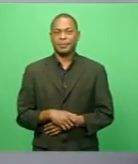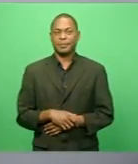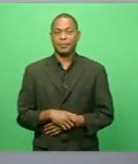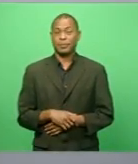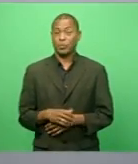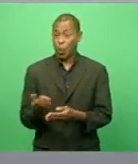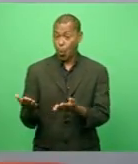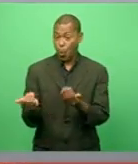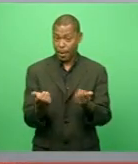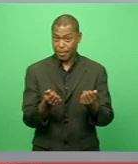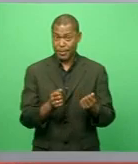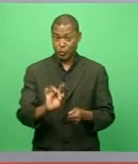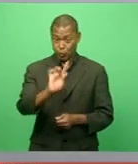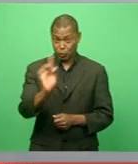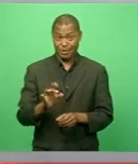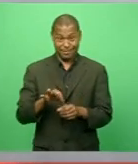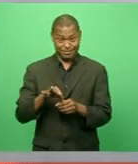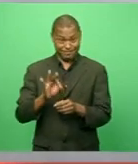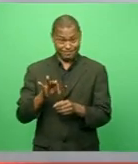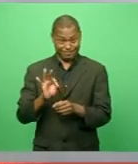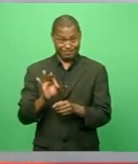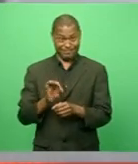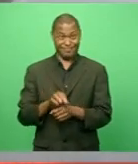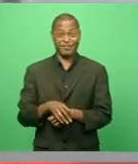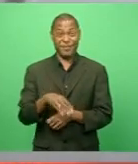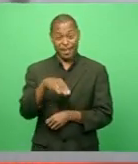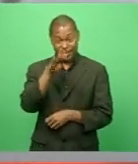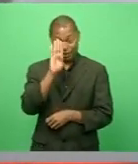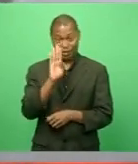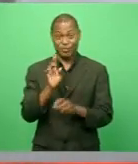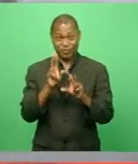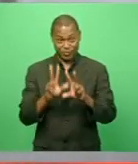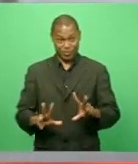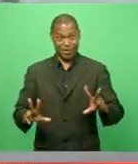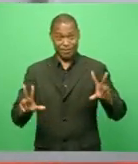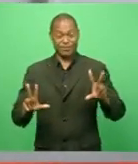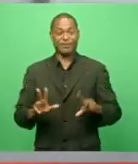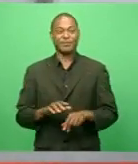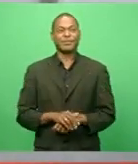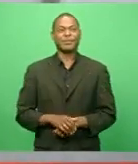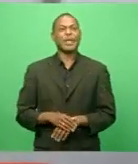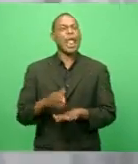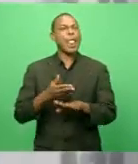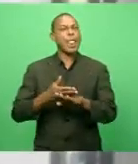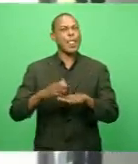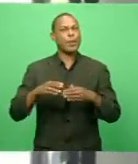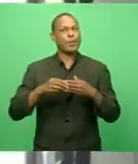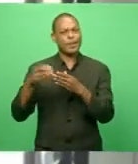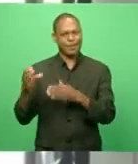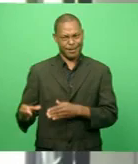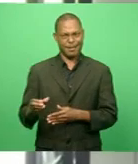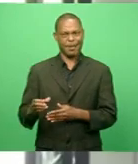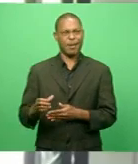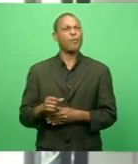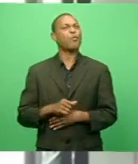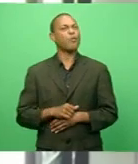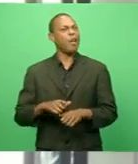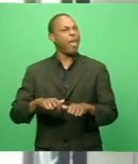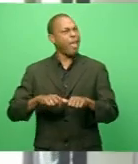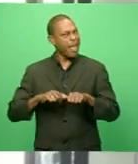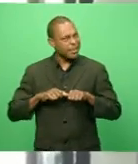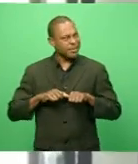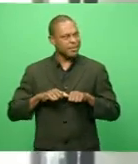the appointment of Ratunaingama, Professor Biman Prasad says the new leader is an asset for the opposition as